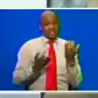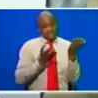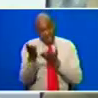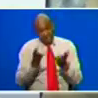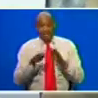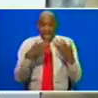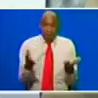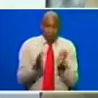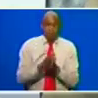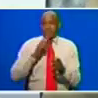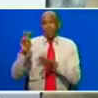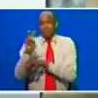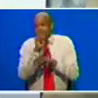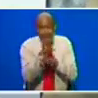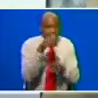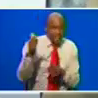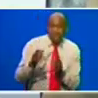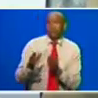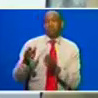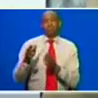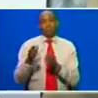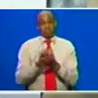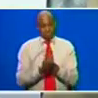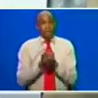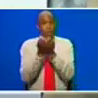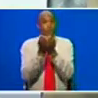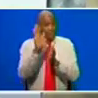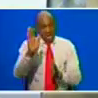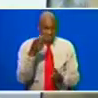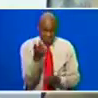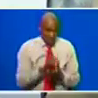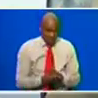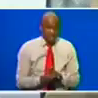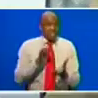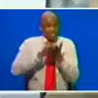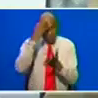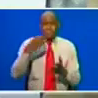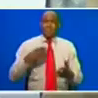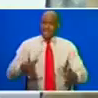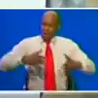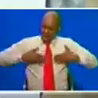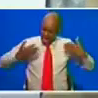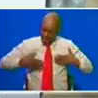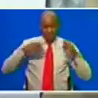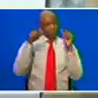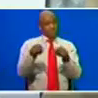serviceability of its patrol boats. So, and that's why it gives me great delight